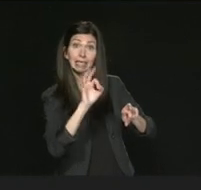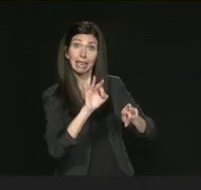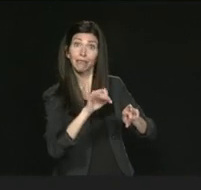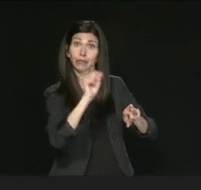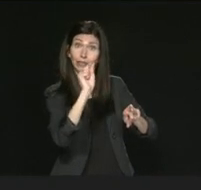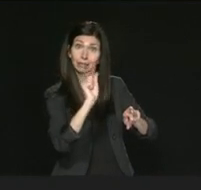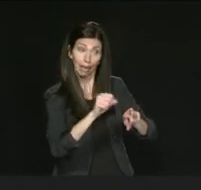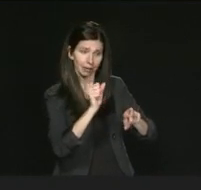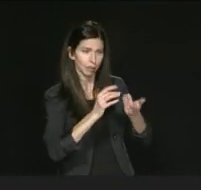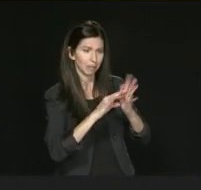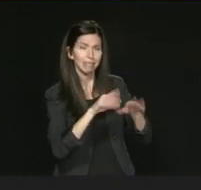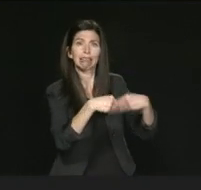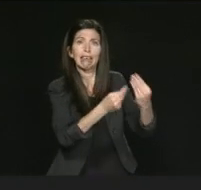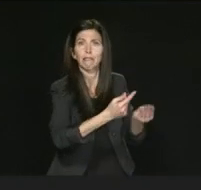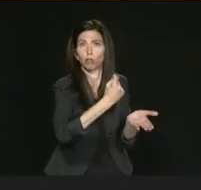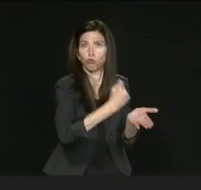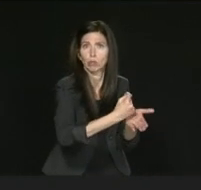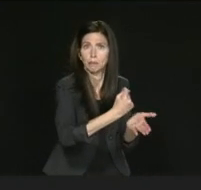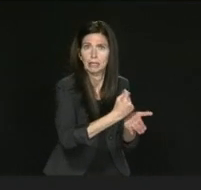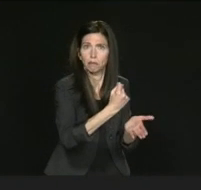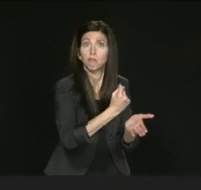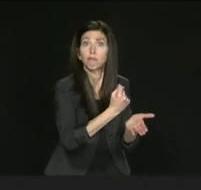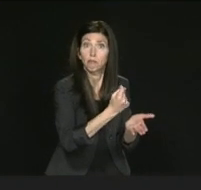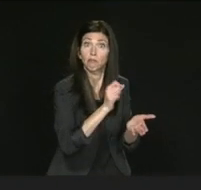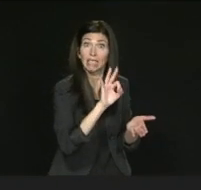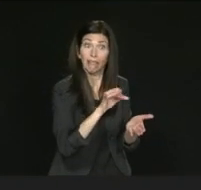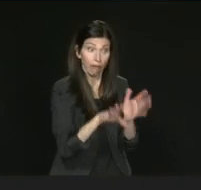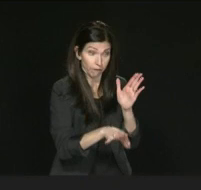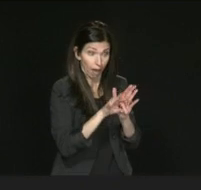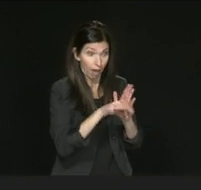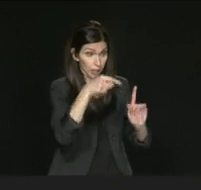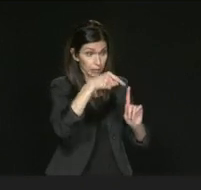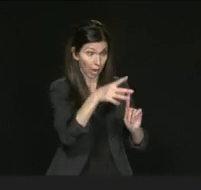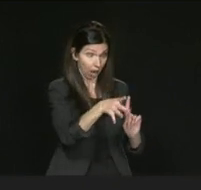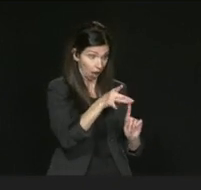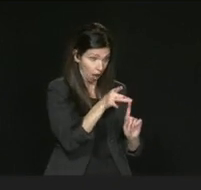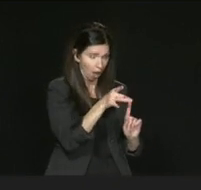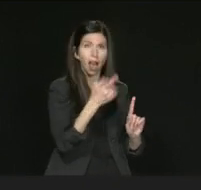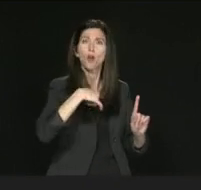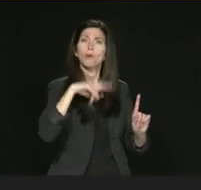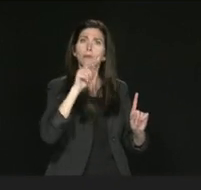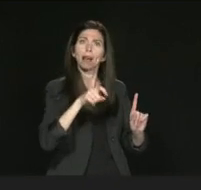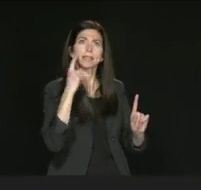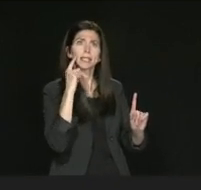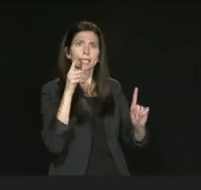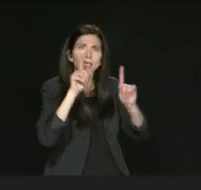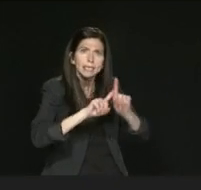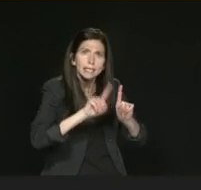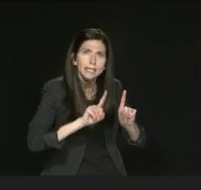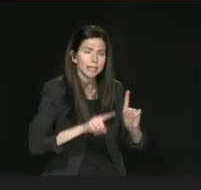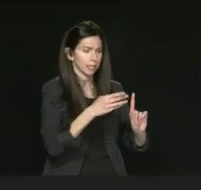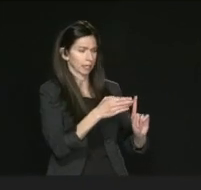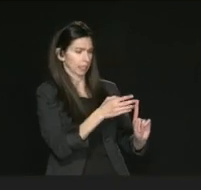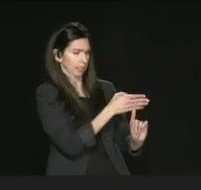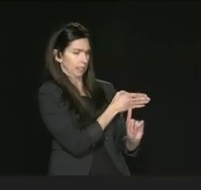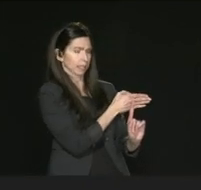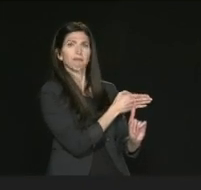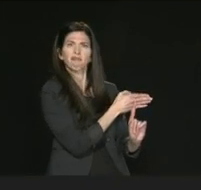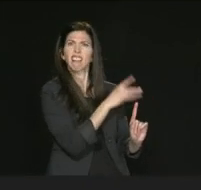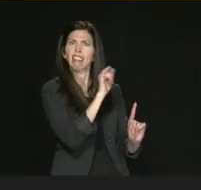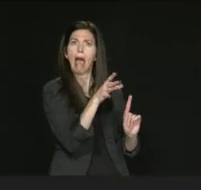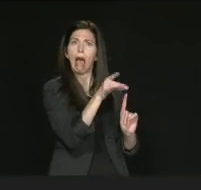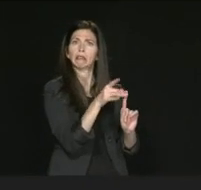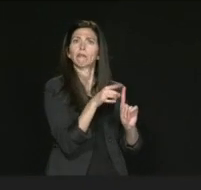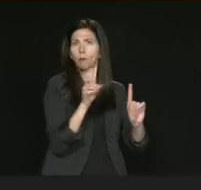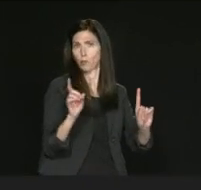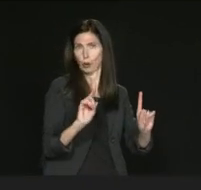good public health policy. And if our interventions are targeted with these goals in mind, things will go well. Merci, Doctor. And I'll